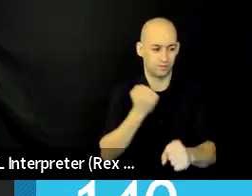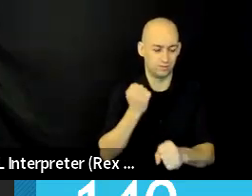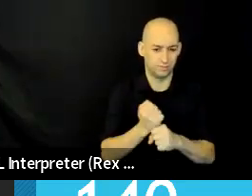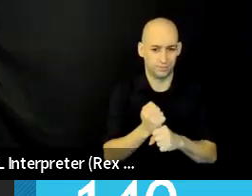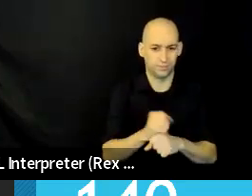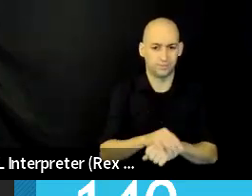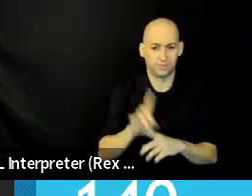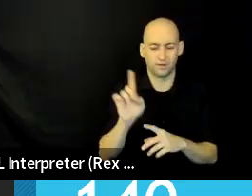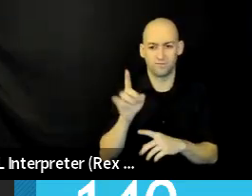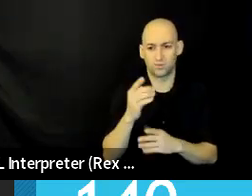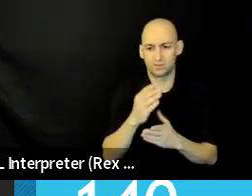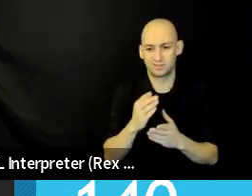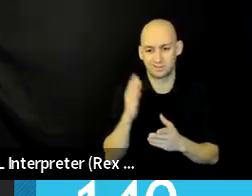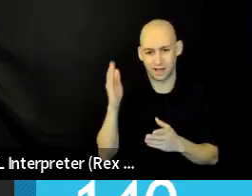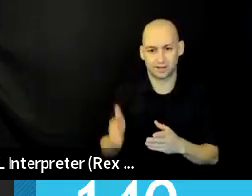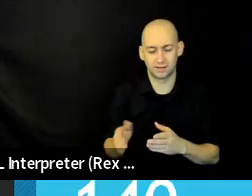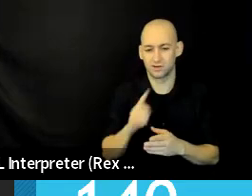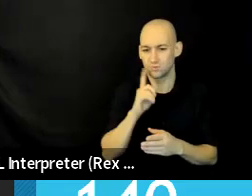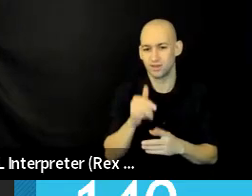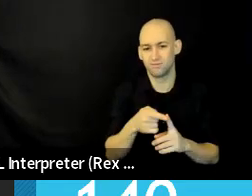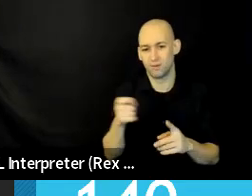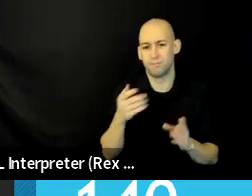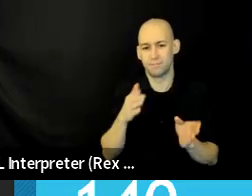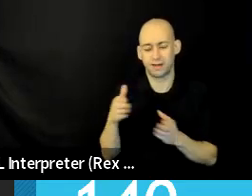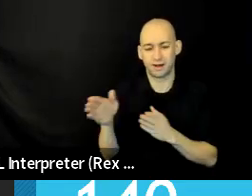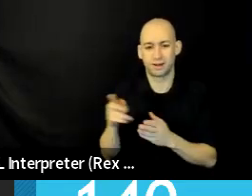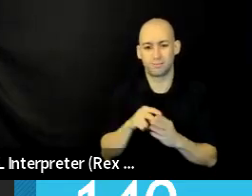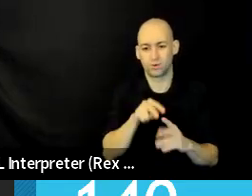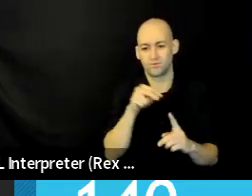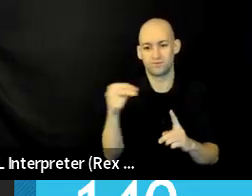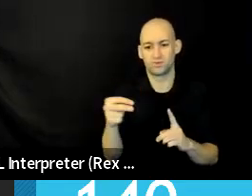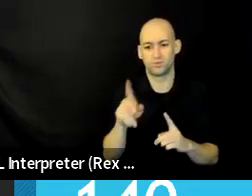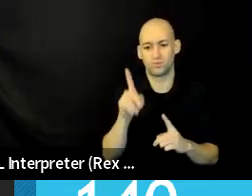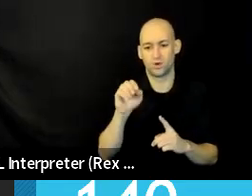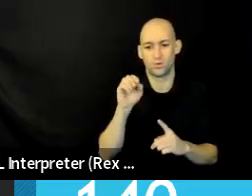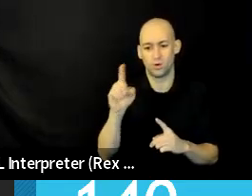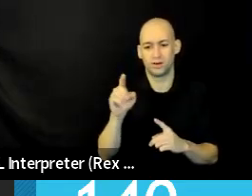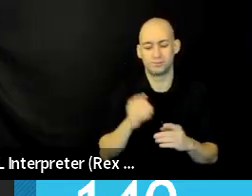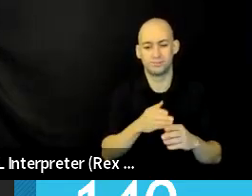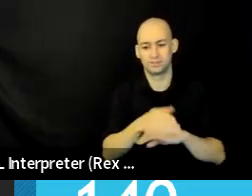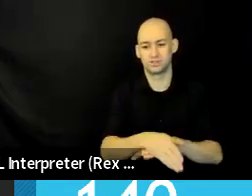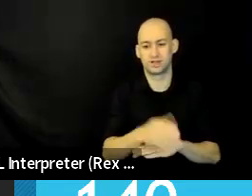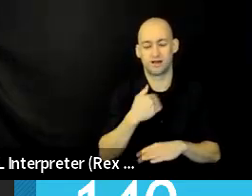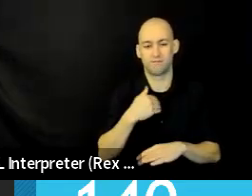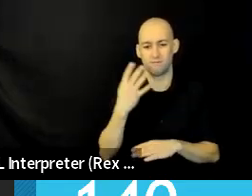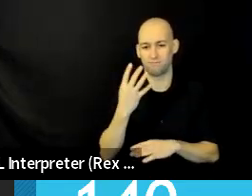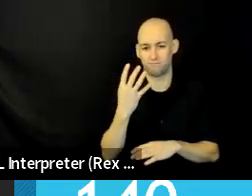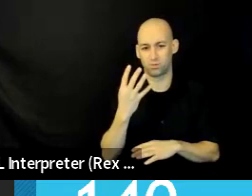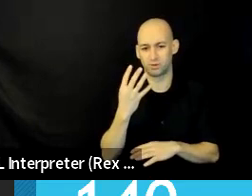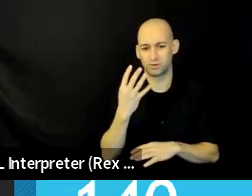This first slide, really, from a planning perspective, the 101 Wellsona intersection has for